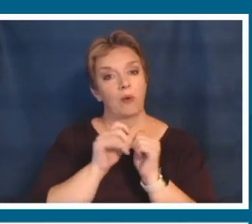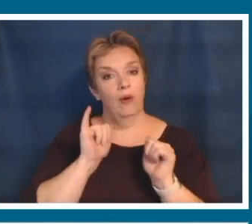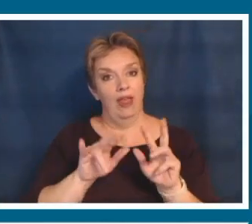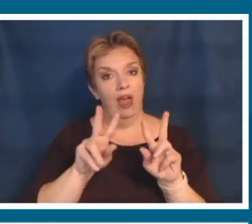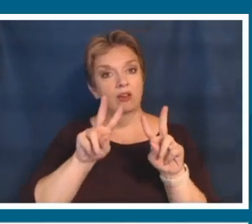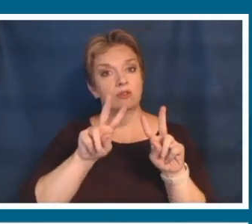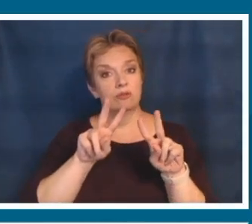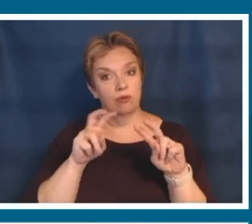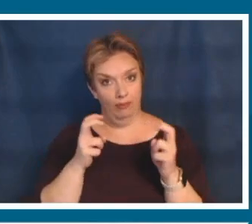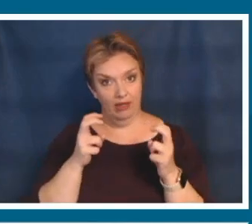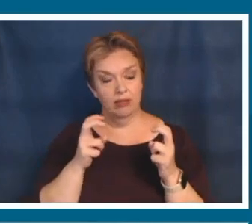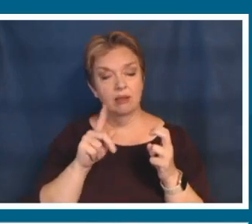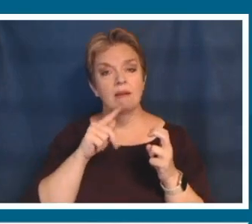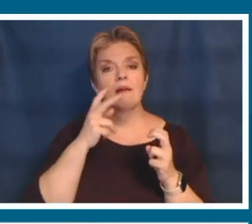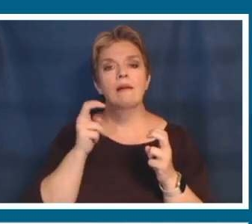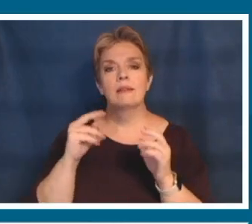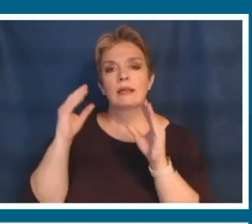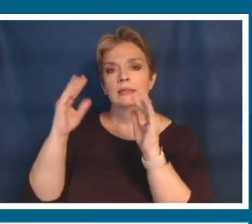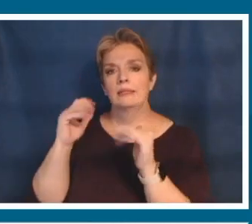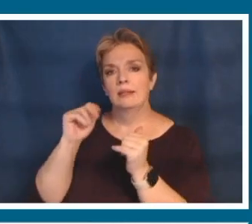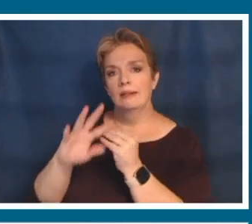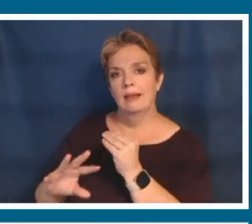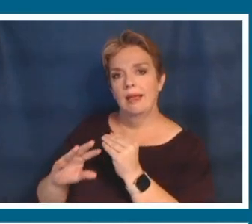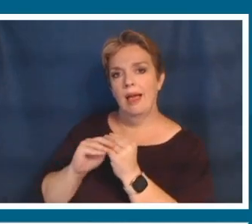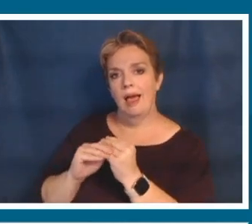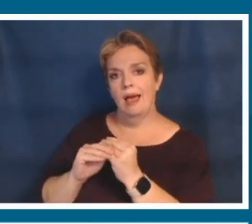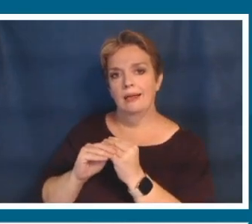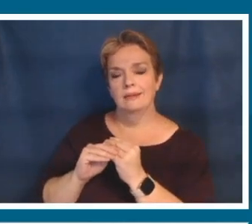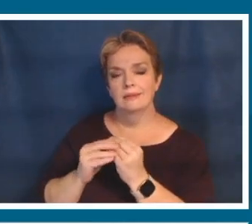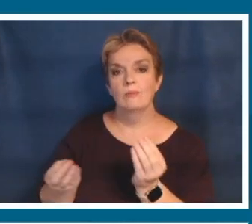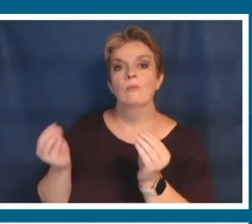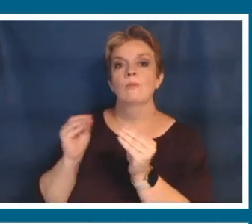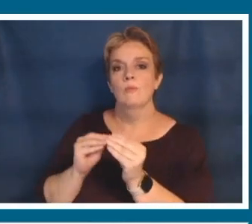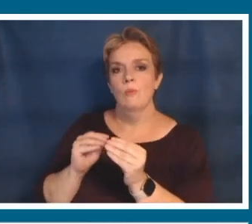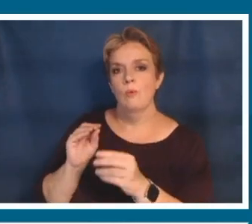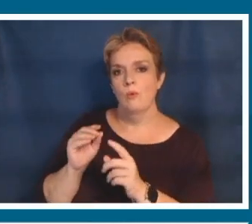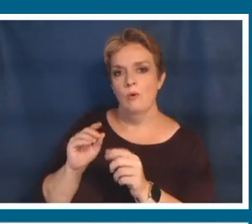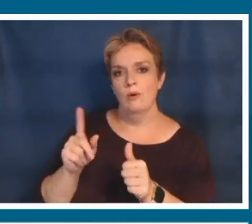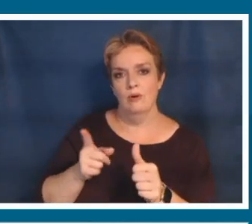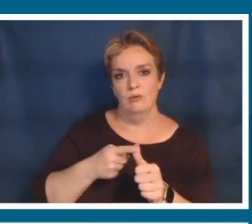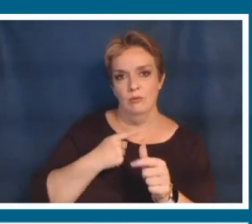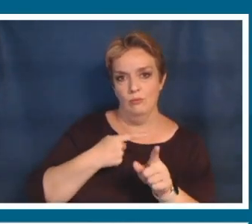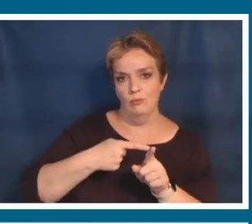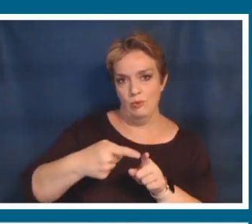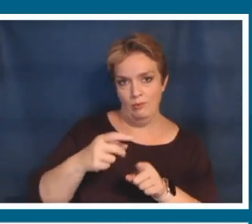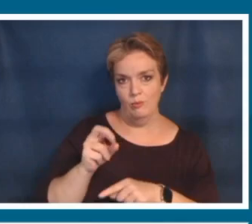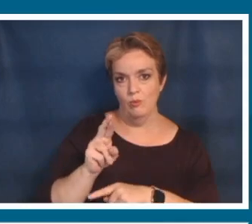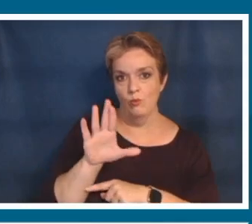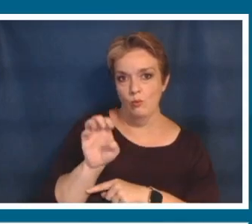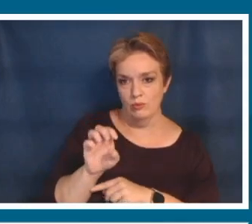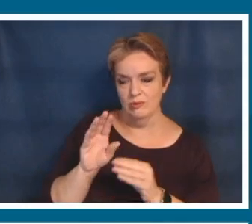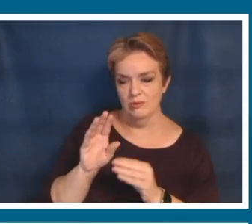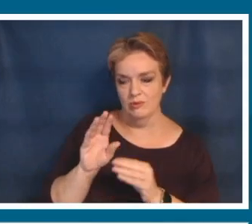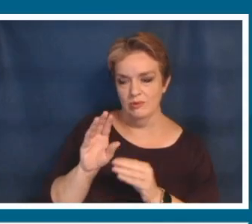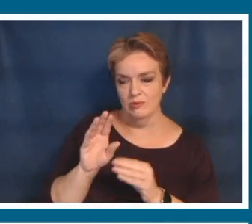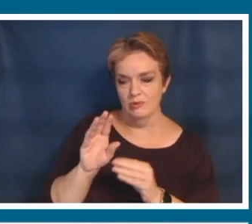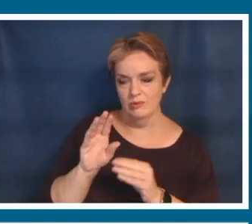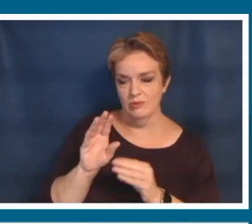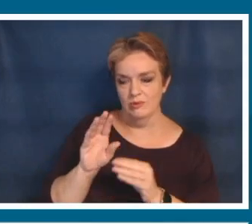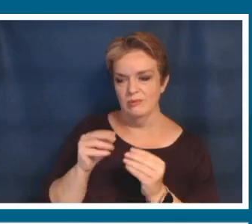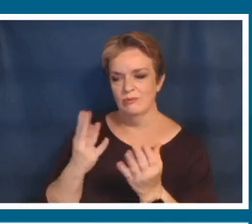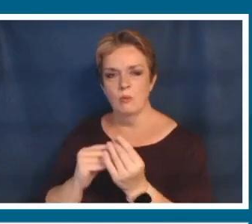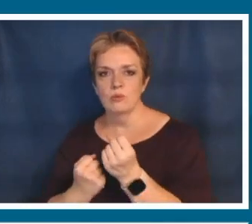the teachers can bring in additional primary sources that provide support that allow students to dig deeper into